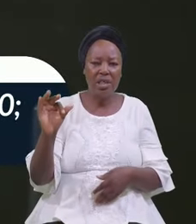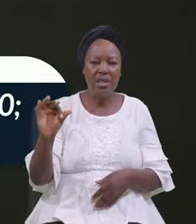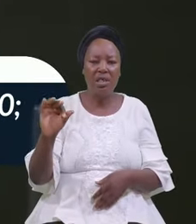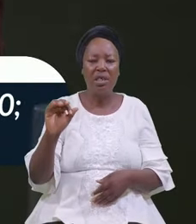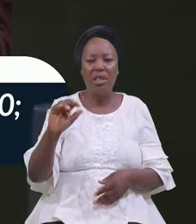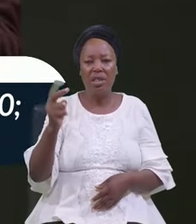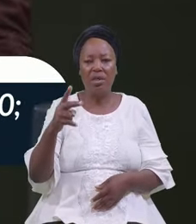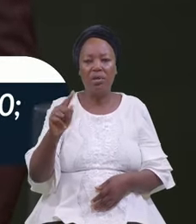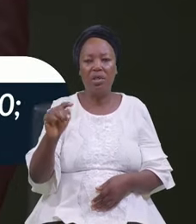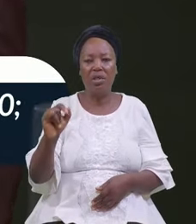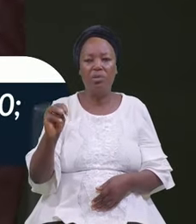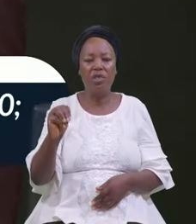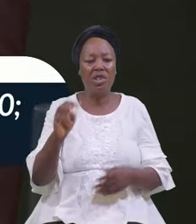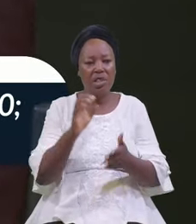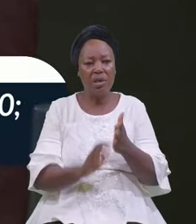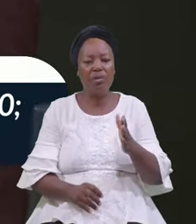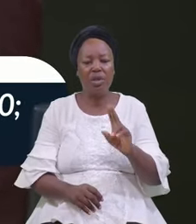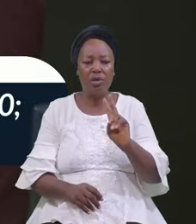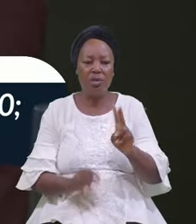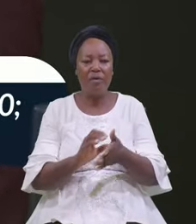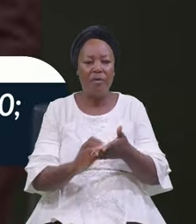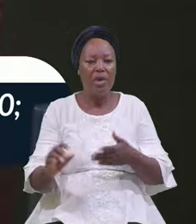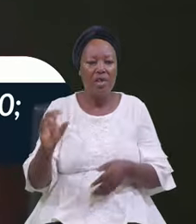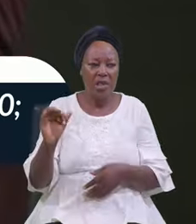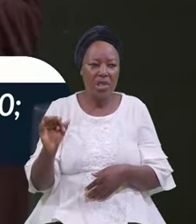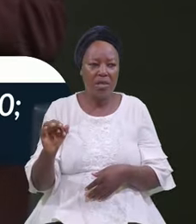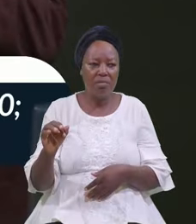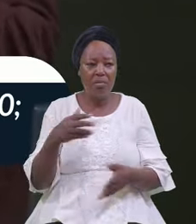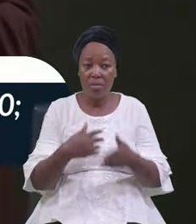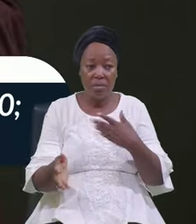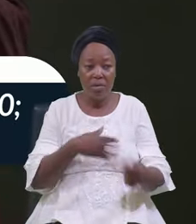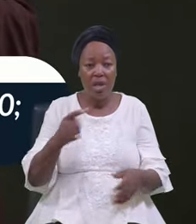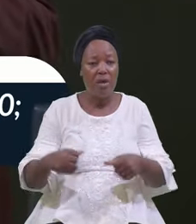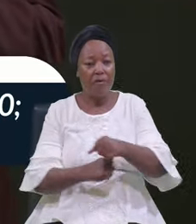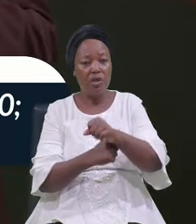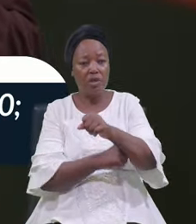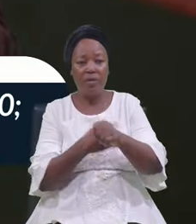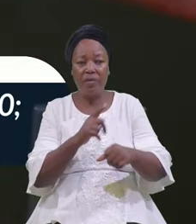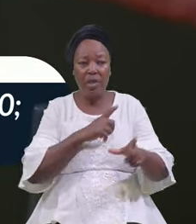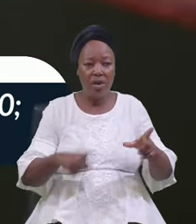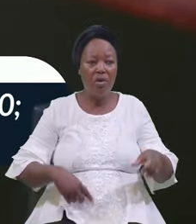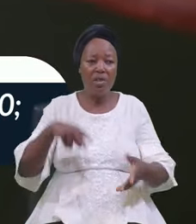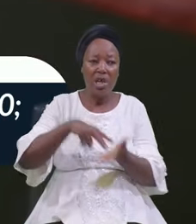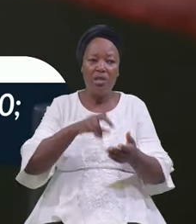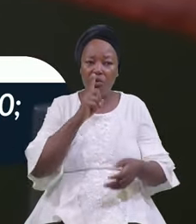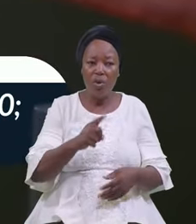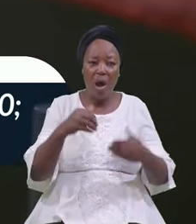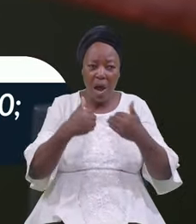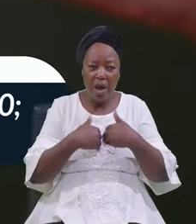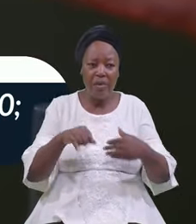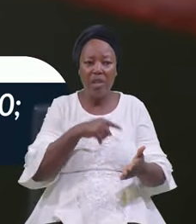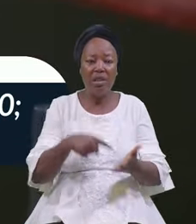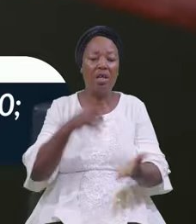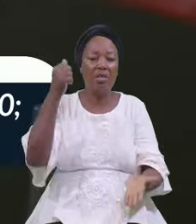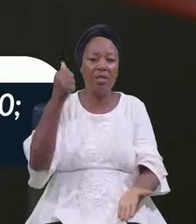19. Nevertheless, the foundation of God standeth sure, having this seal. The